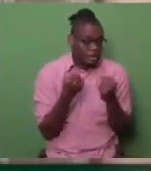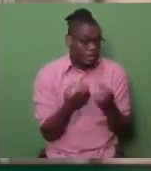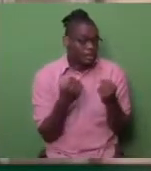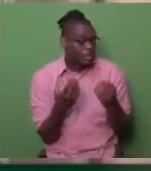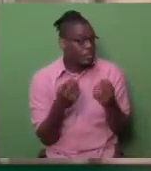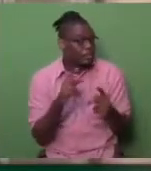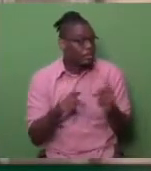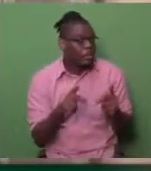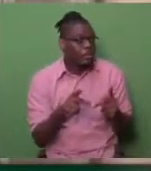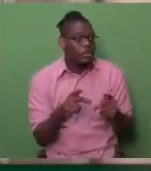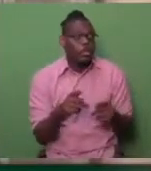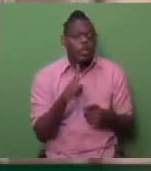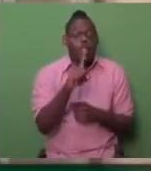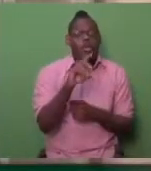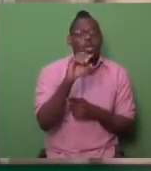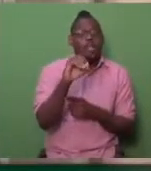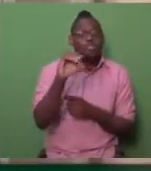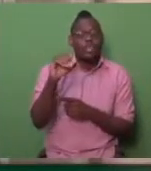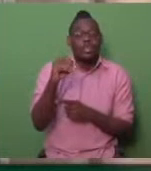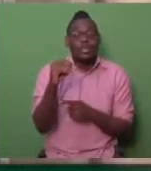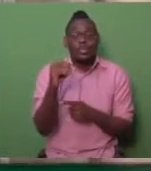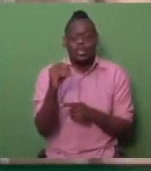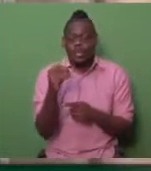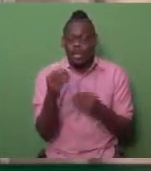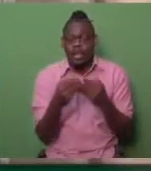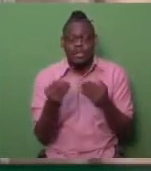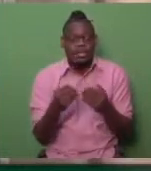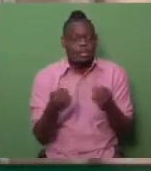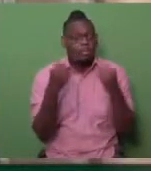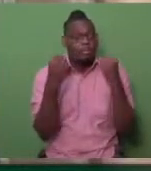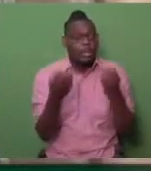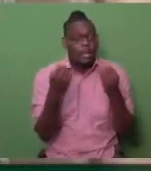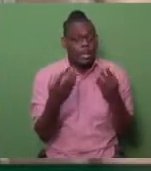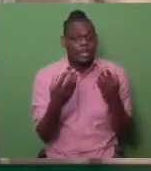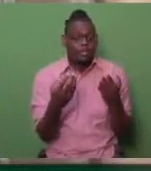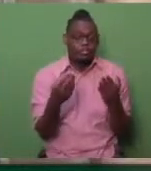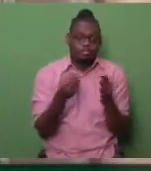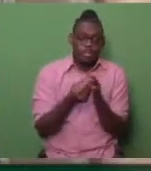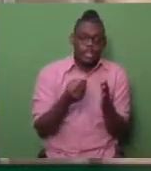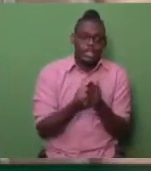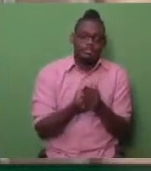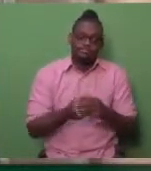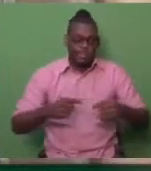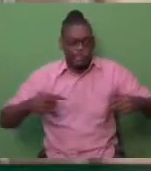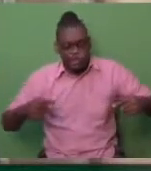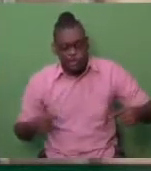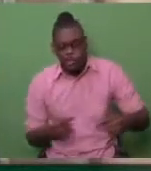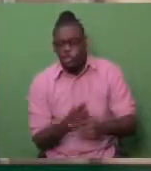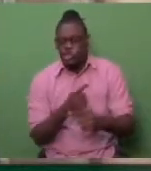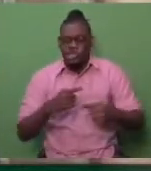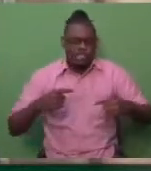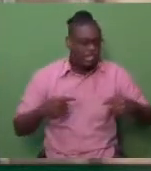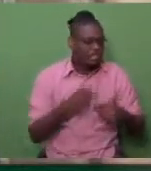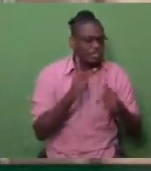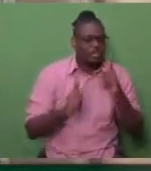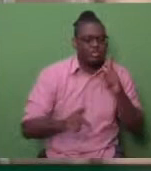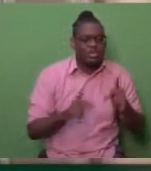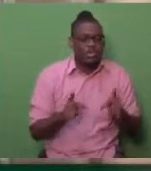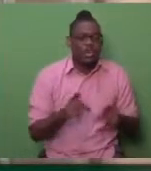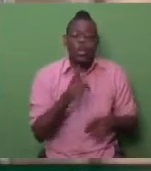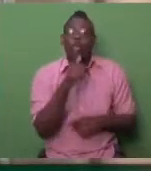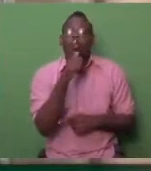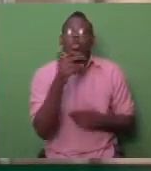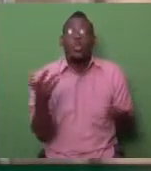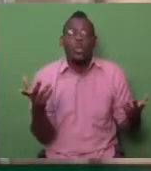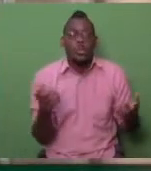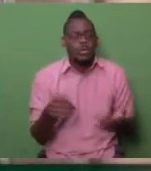lot are struggling to make ends meet, end of quote, member for Dago Martin West. Again, I call upon the Prime Minister, do